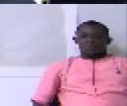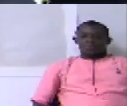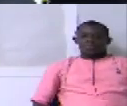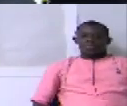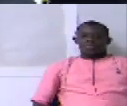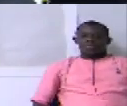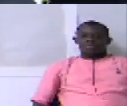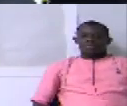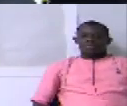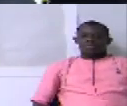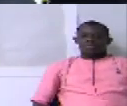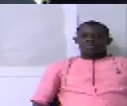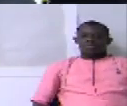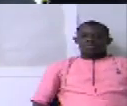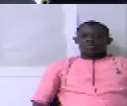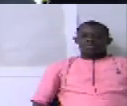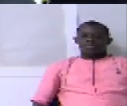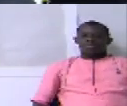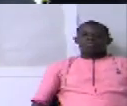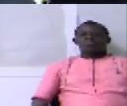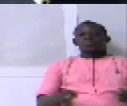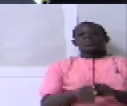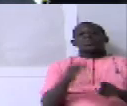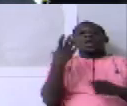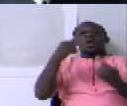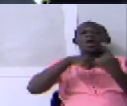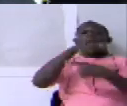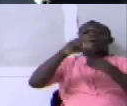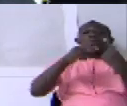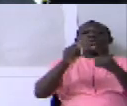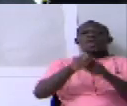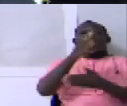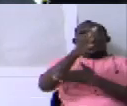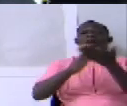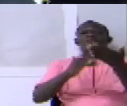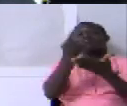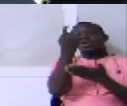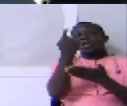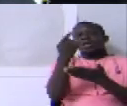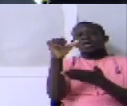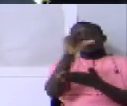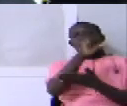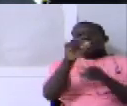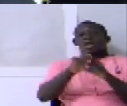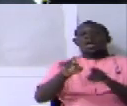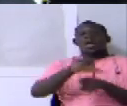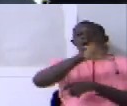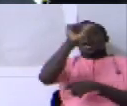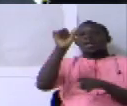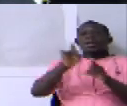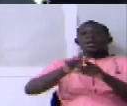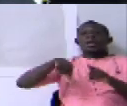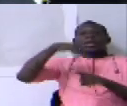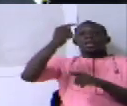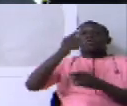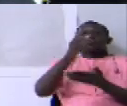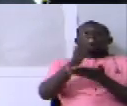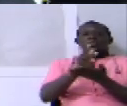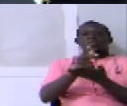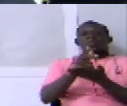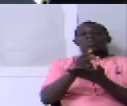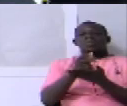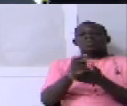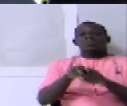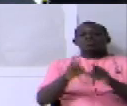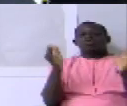Well, how about to come back at 1:30? And then the next witness is likely to